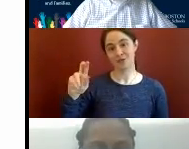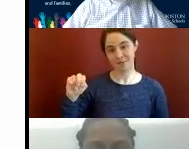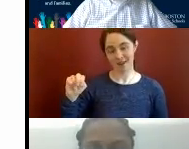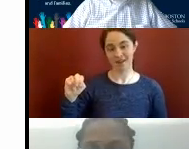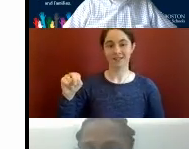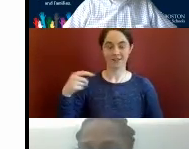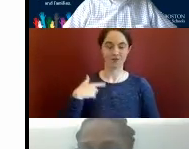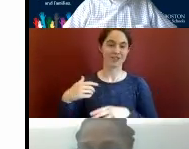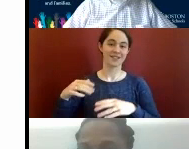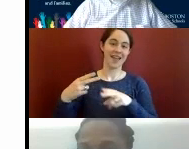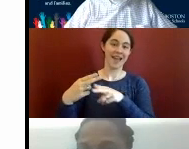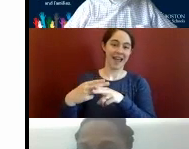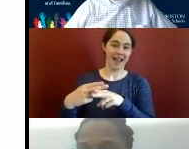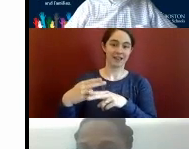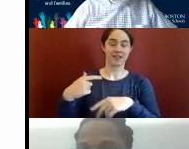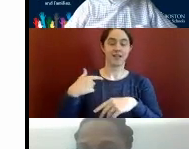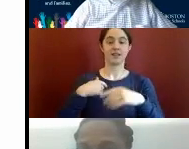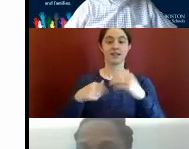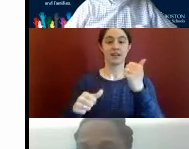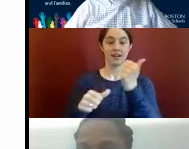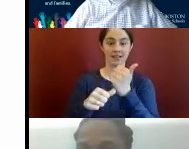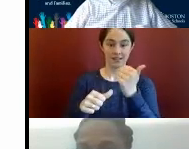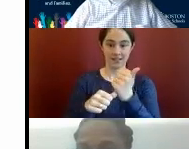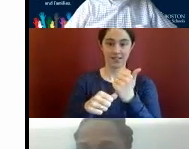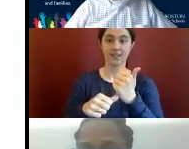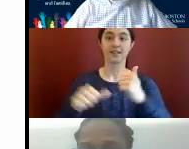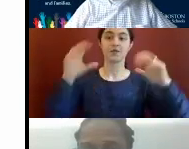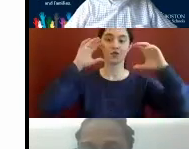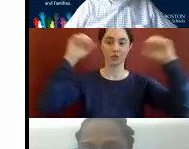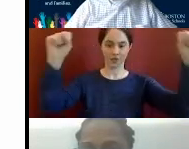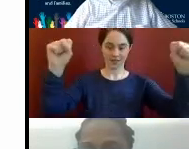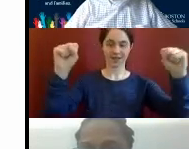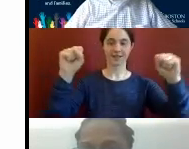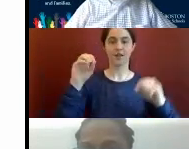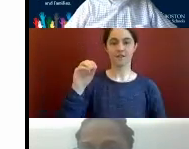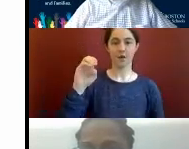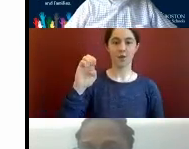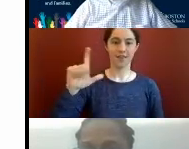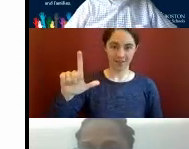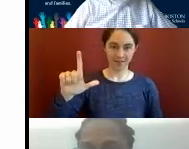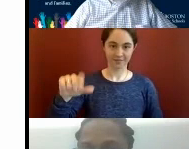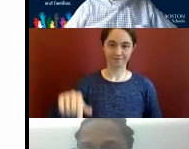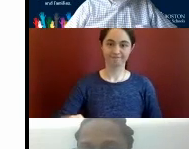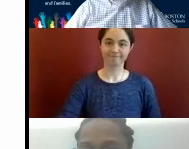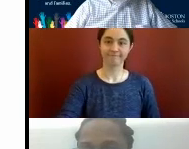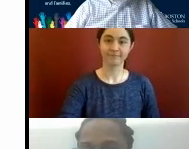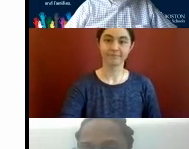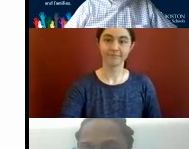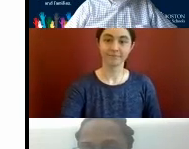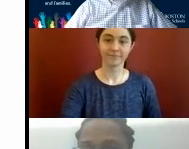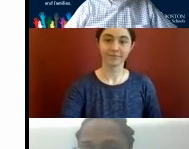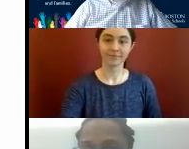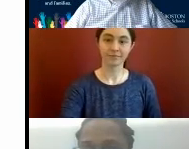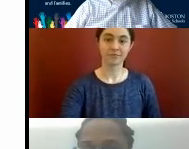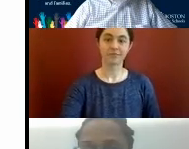of English Learners. We're also supported by other colleagues from the Office of English Learners, Community Engagement Team, and